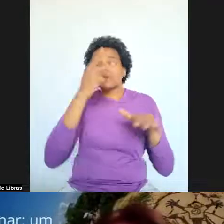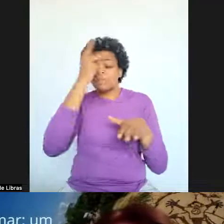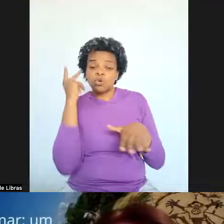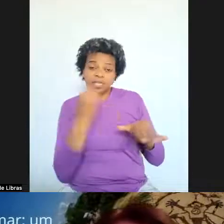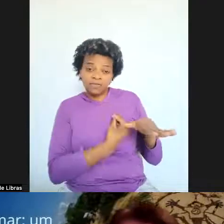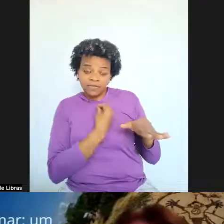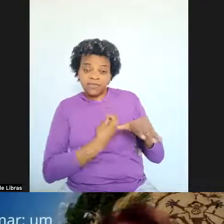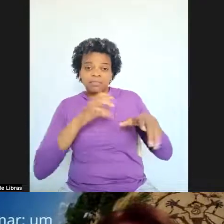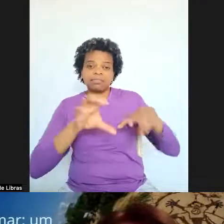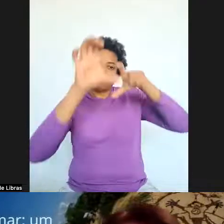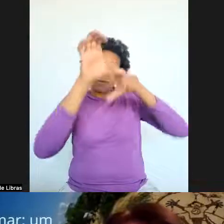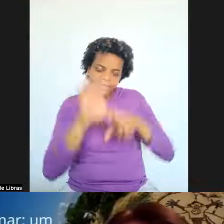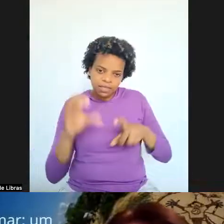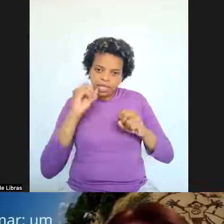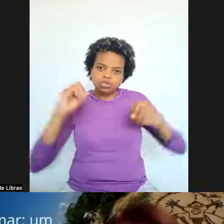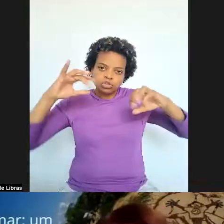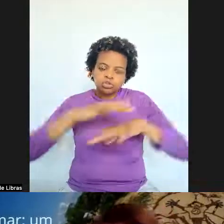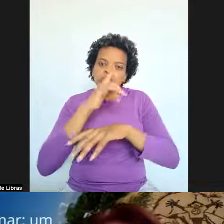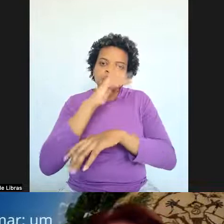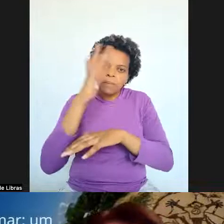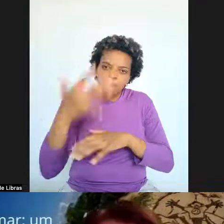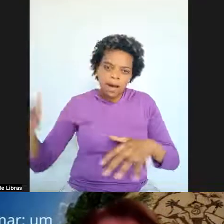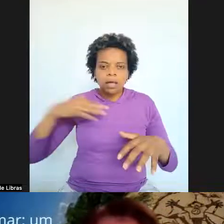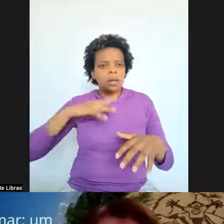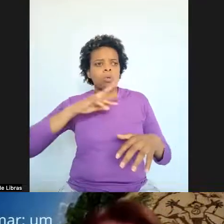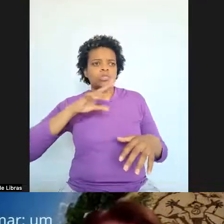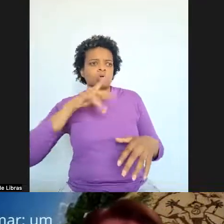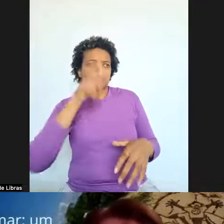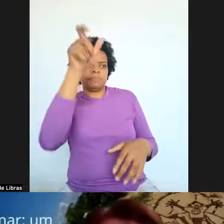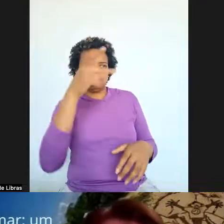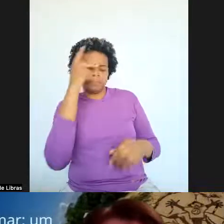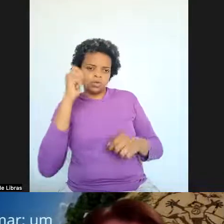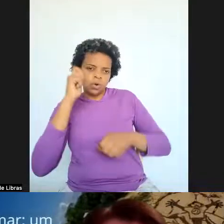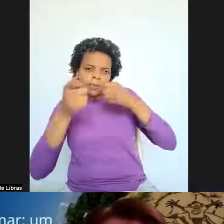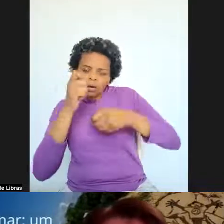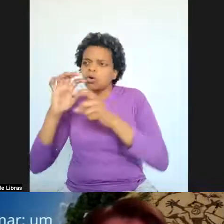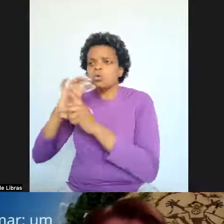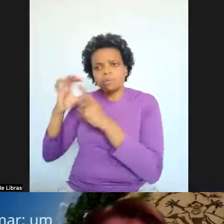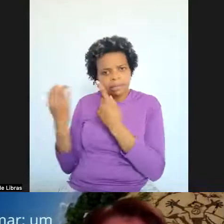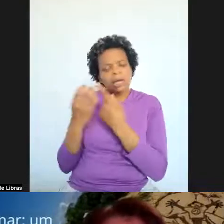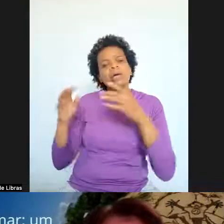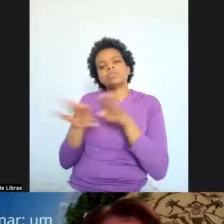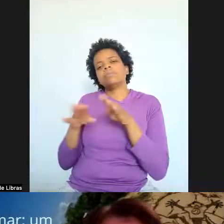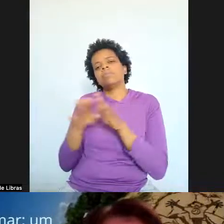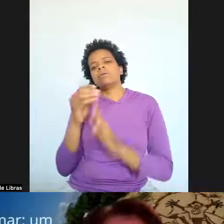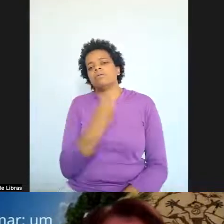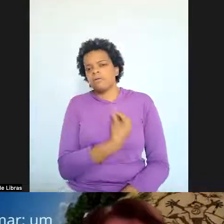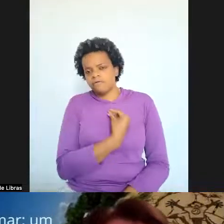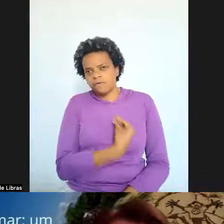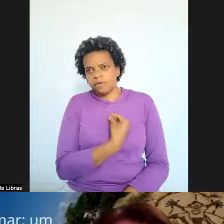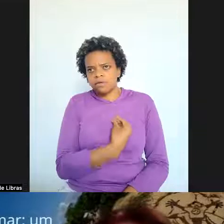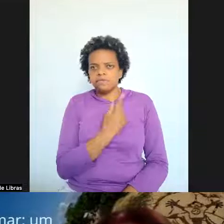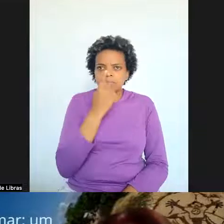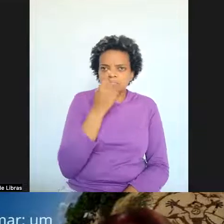culture and economy for the populations that live from the sea and by the sea, but all the communities, not